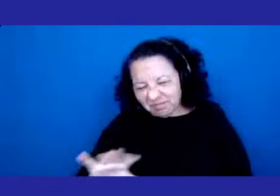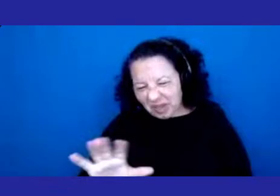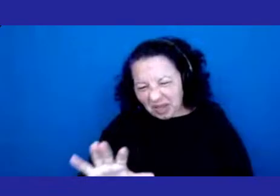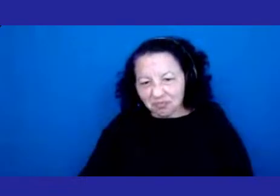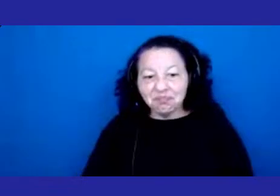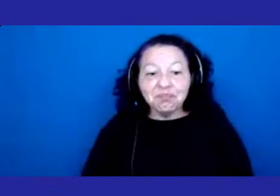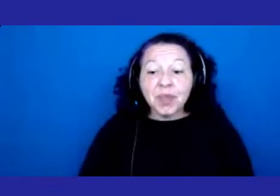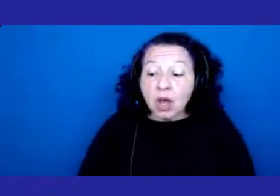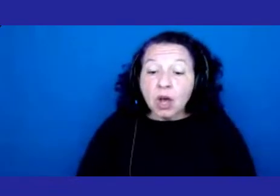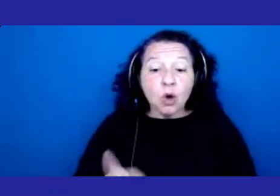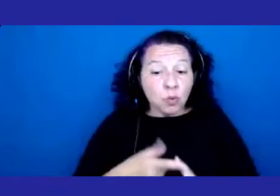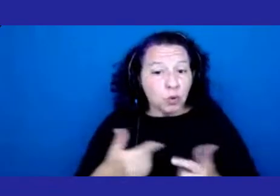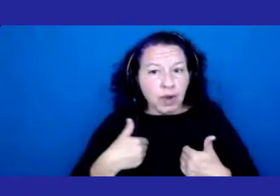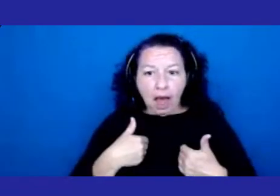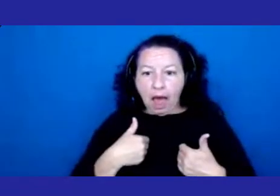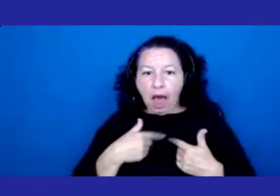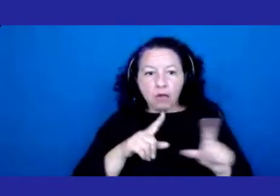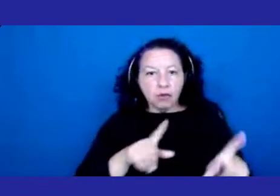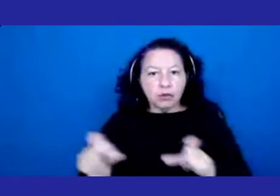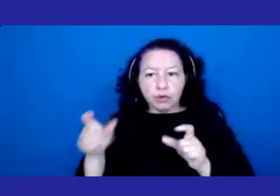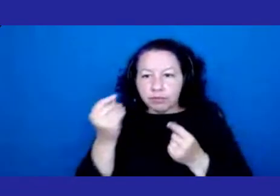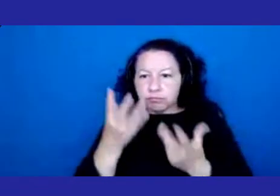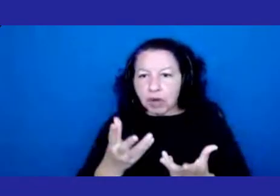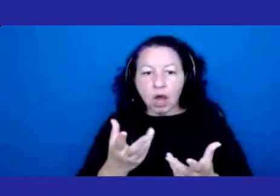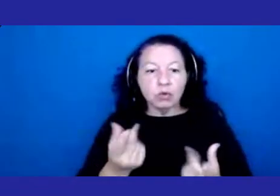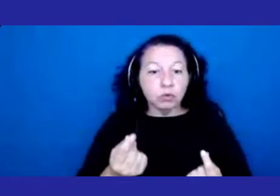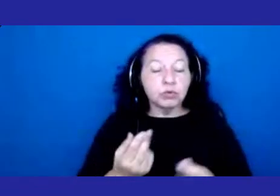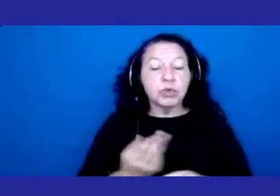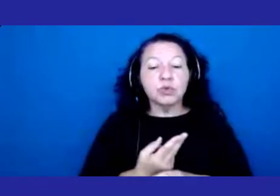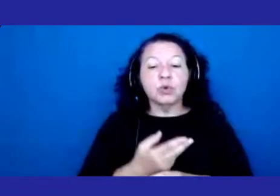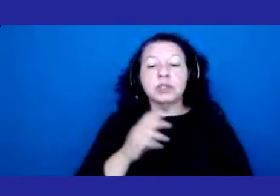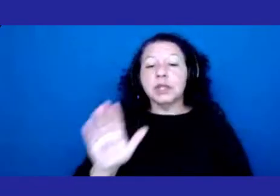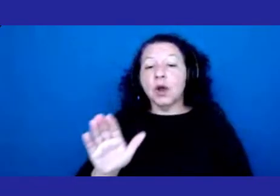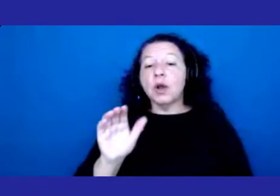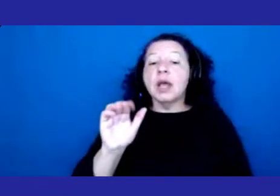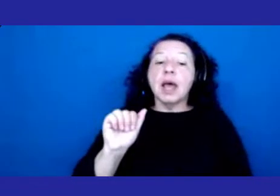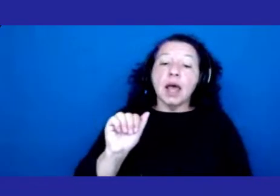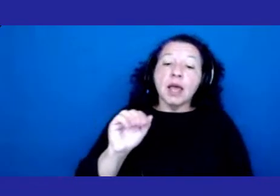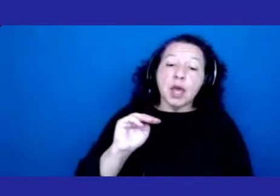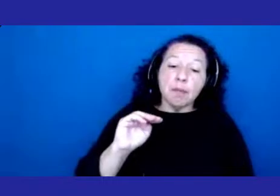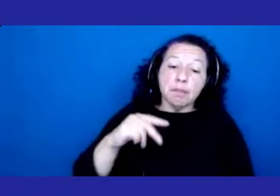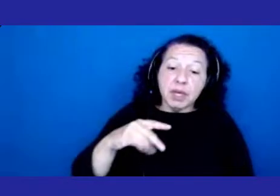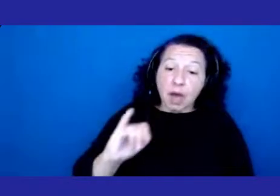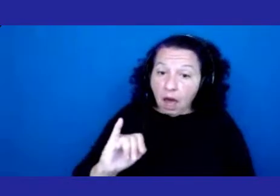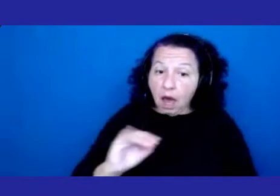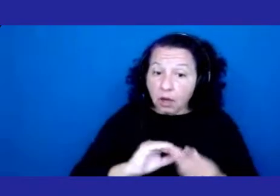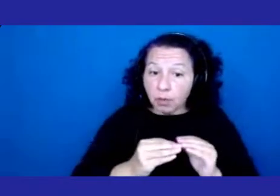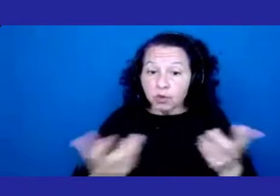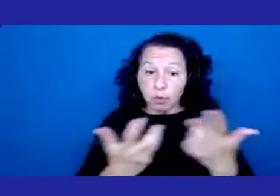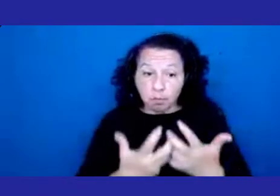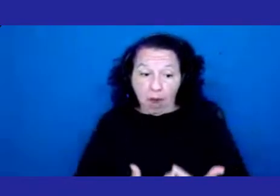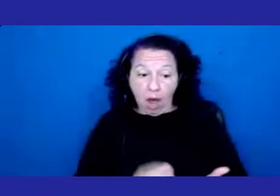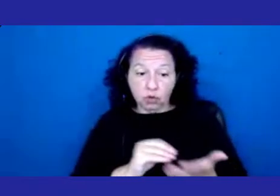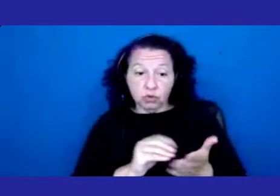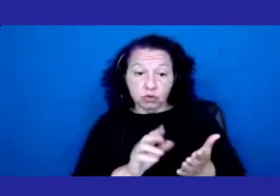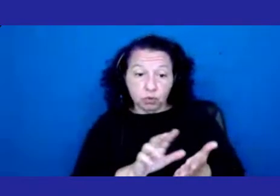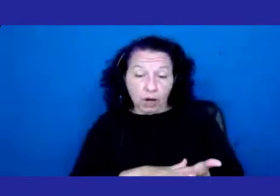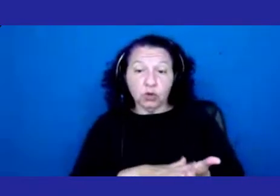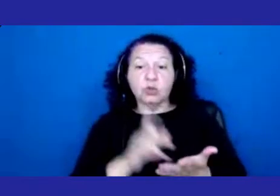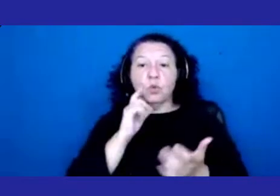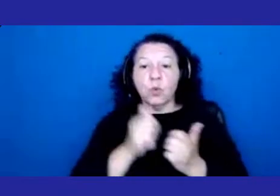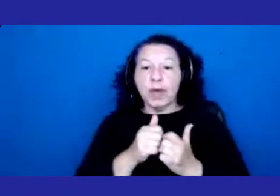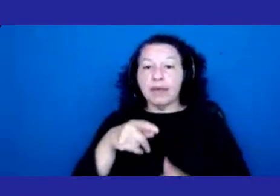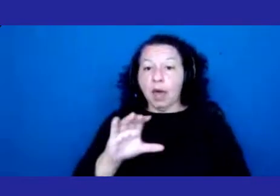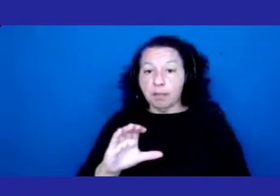we had the survey data, we used their EMPI numbers to match their records to Epic so that we could